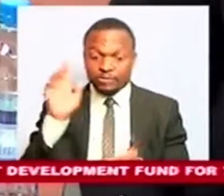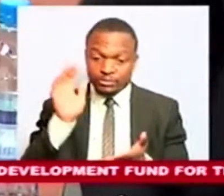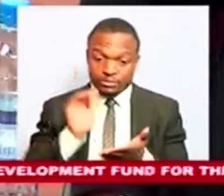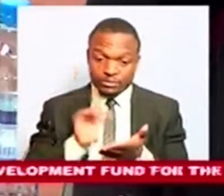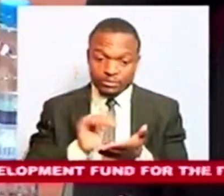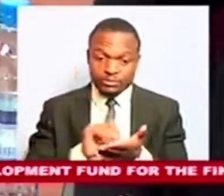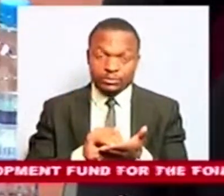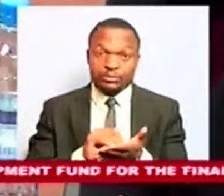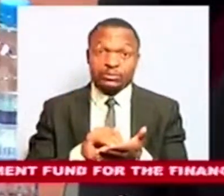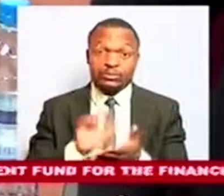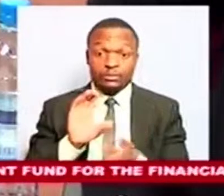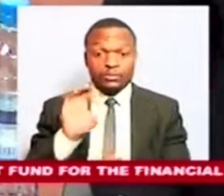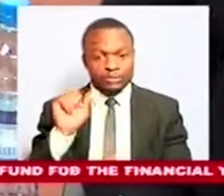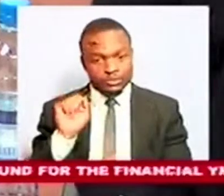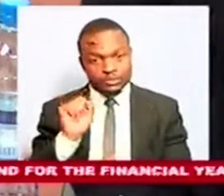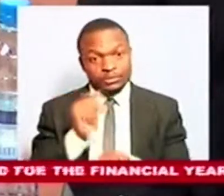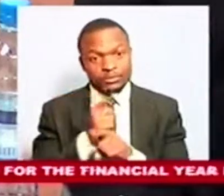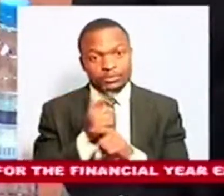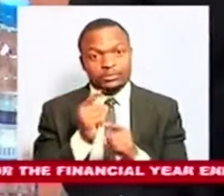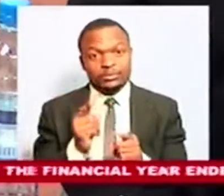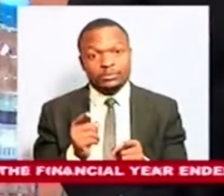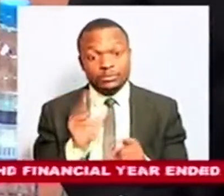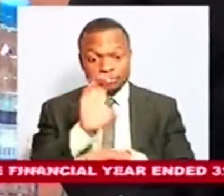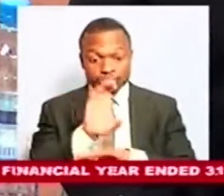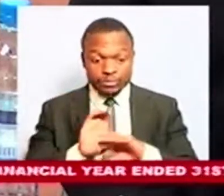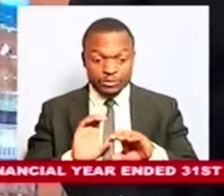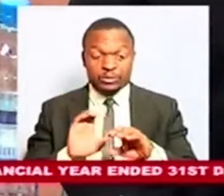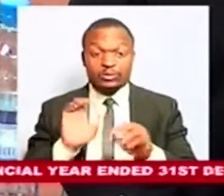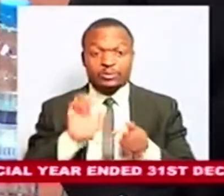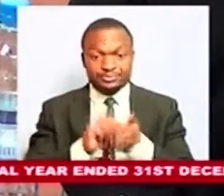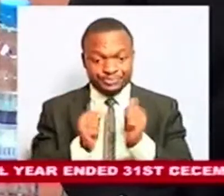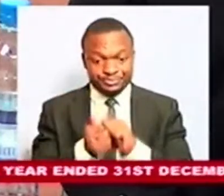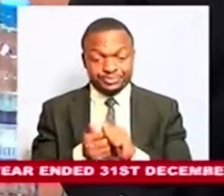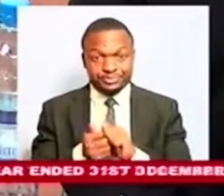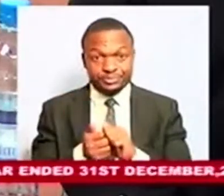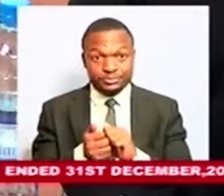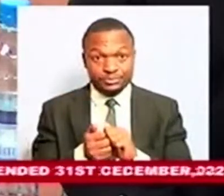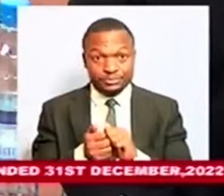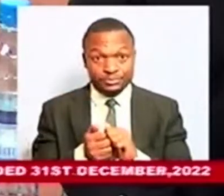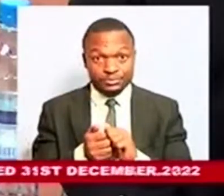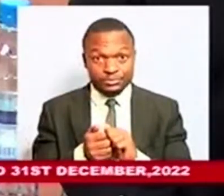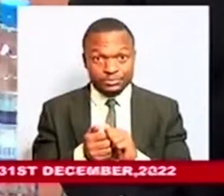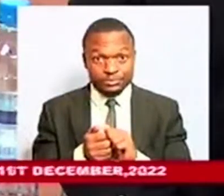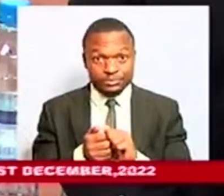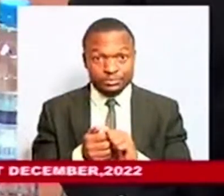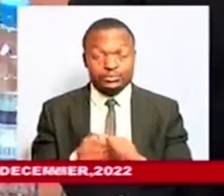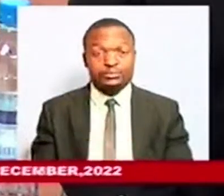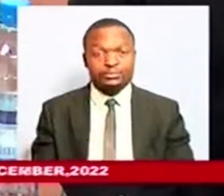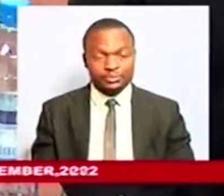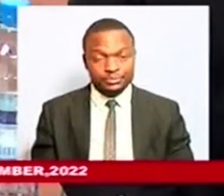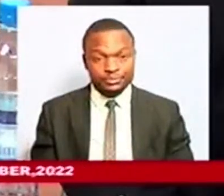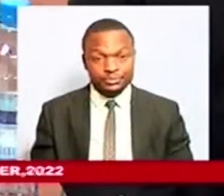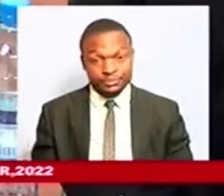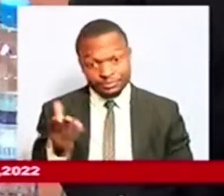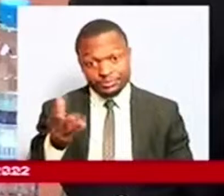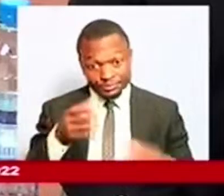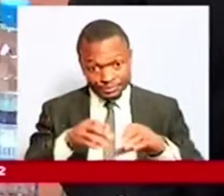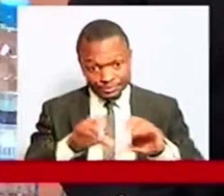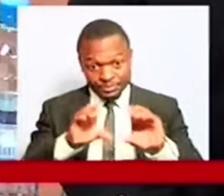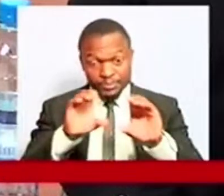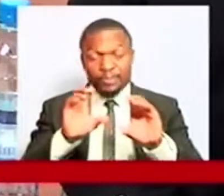201,000. CS, you just go to the cause of the query. That's where you are, isn't it? Yes. Okay. Okay, you can